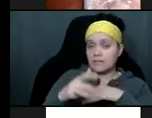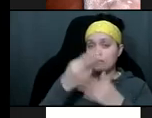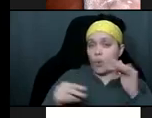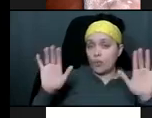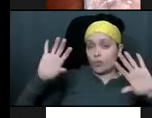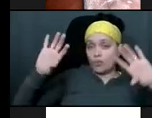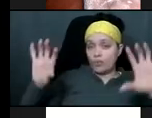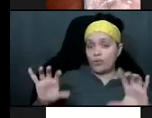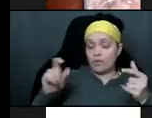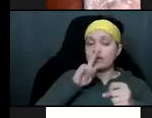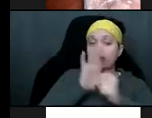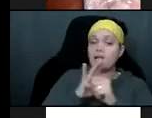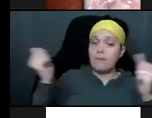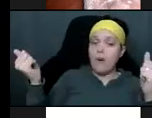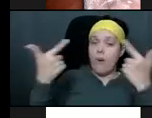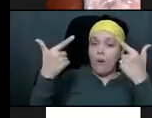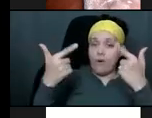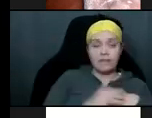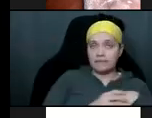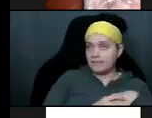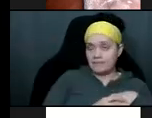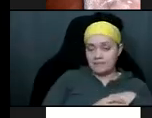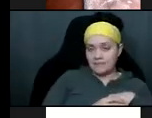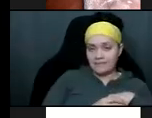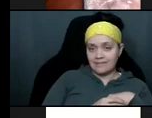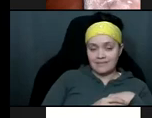of it, they claim all of it.